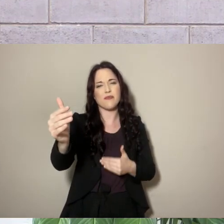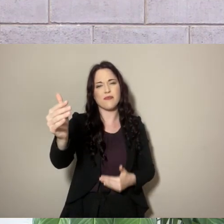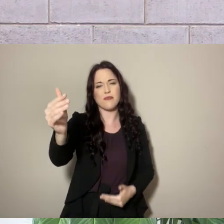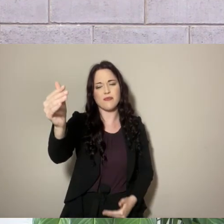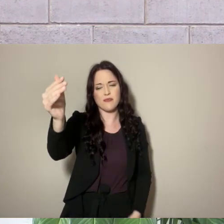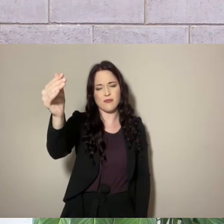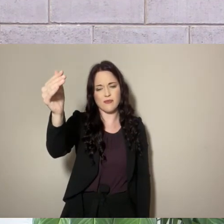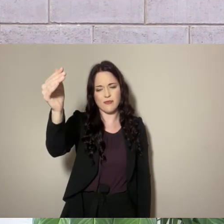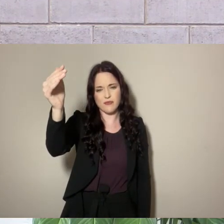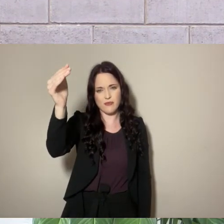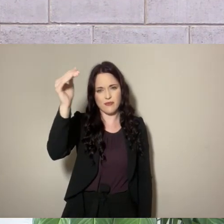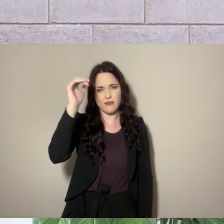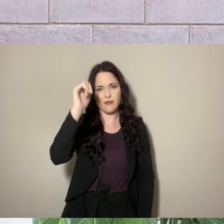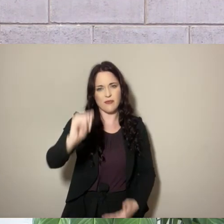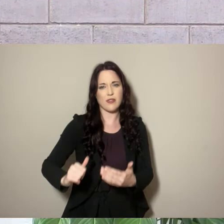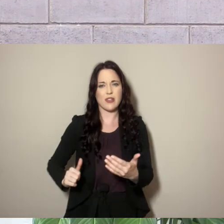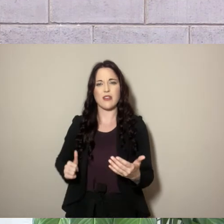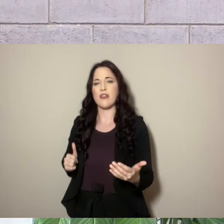forever.